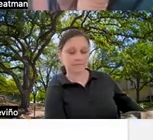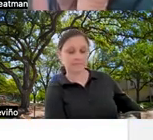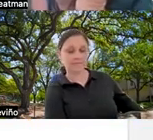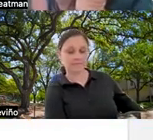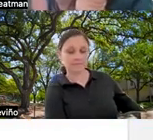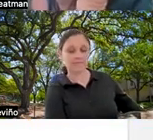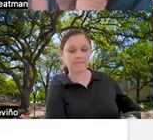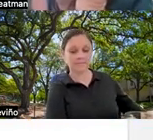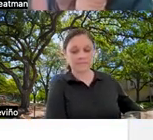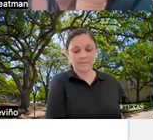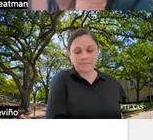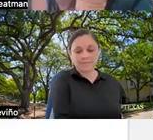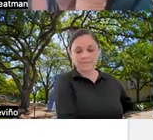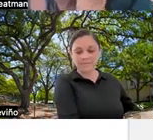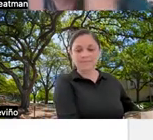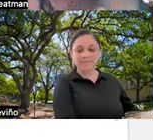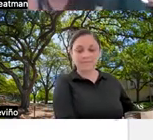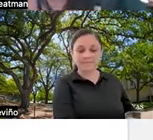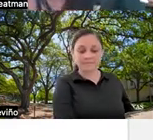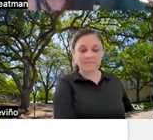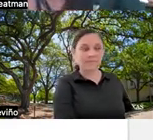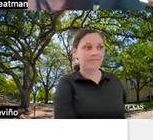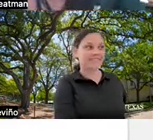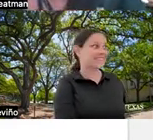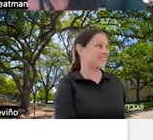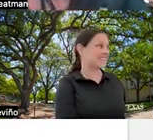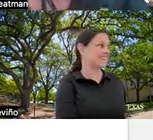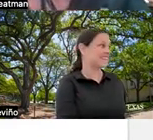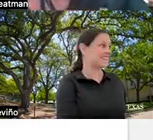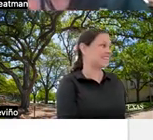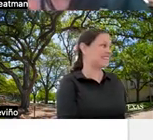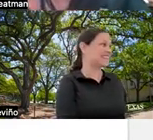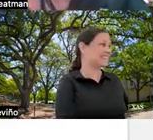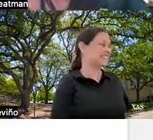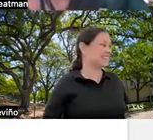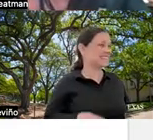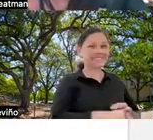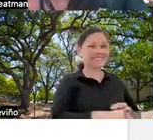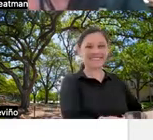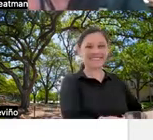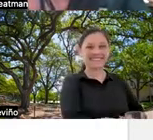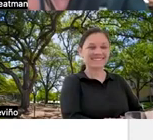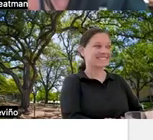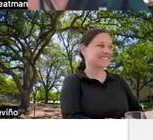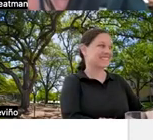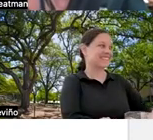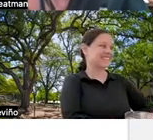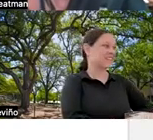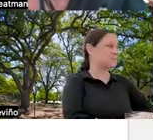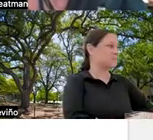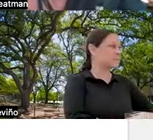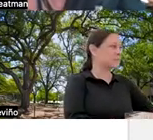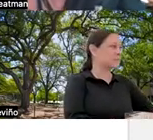work alongside families. So, people are starting. Let me start that timer. Okay,